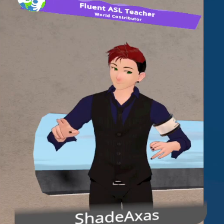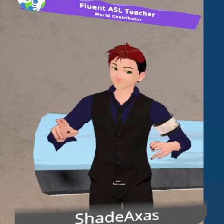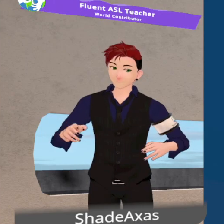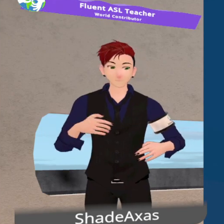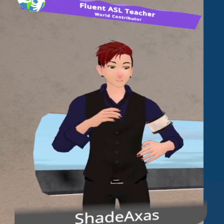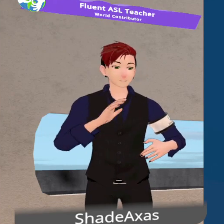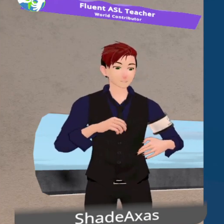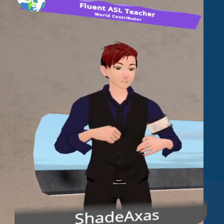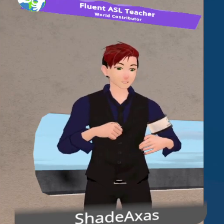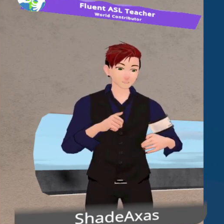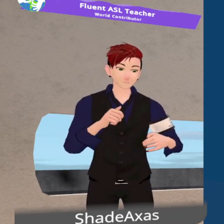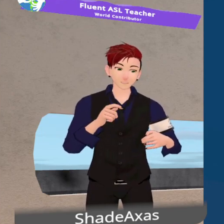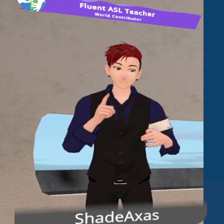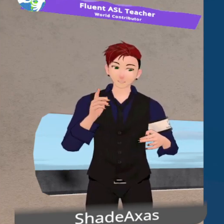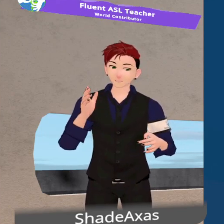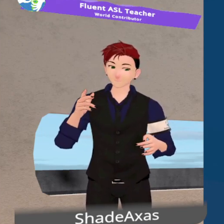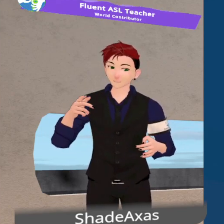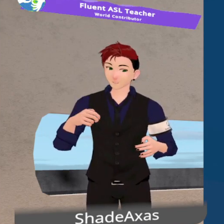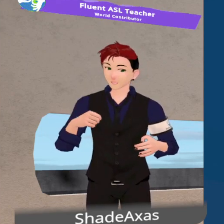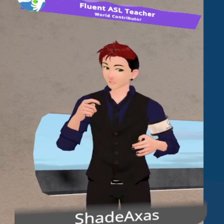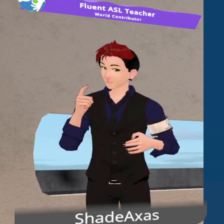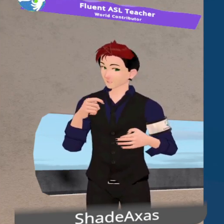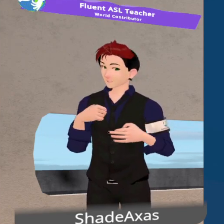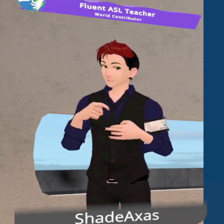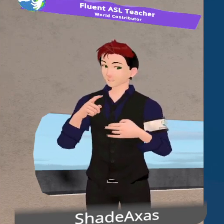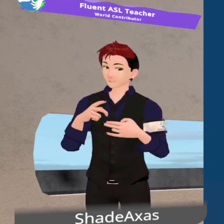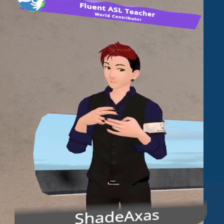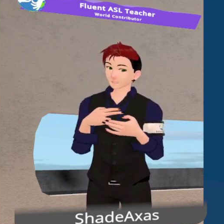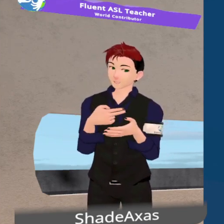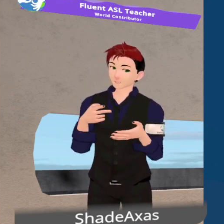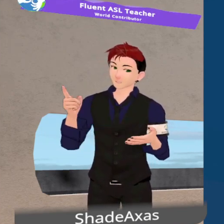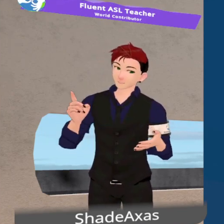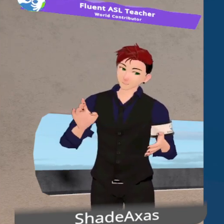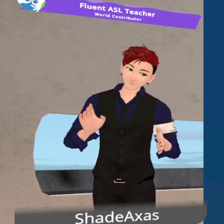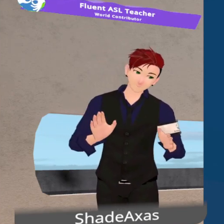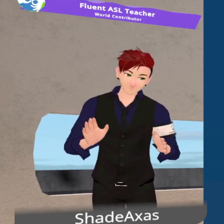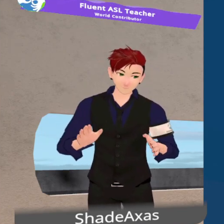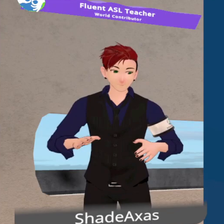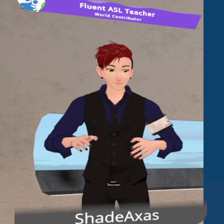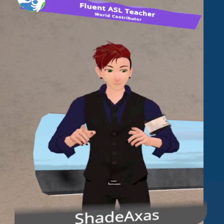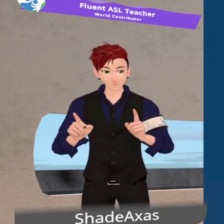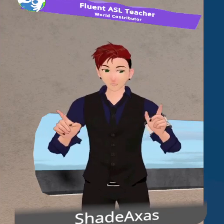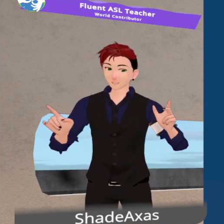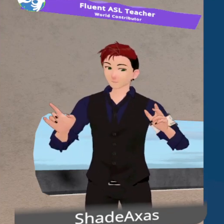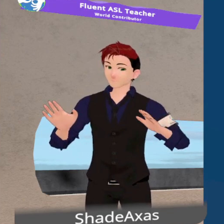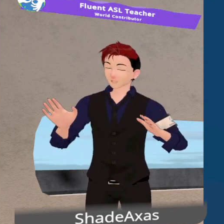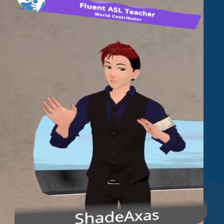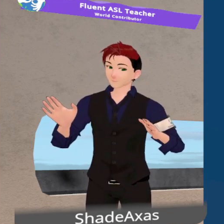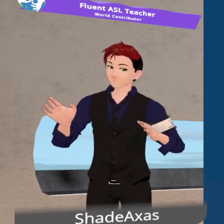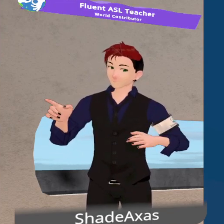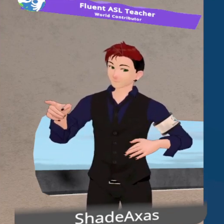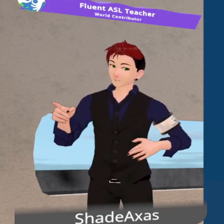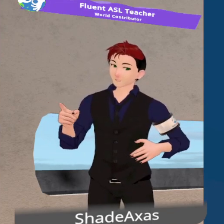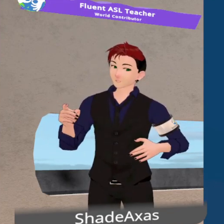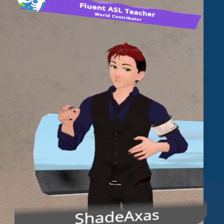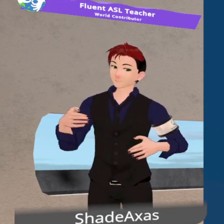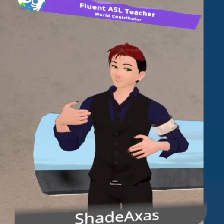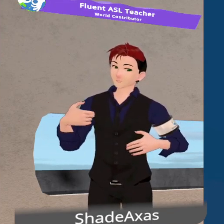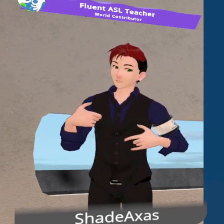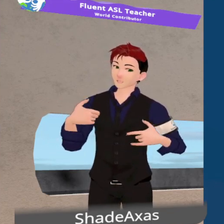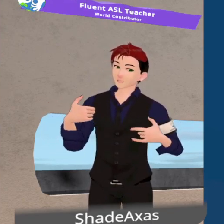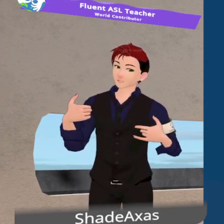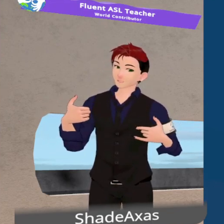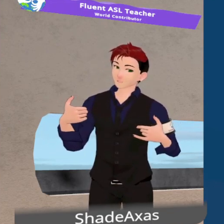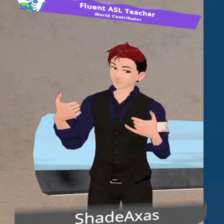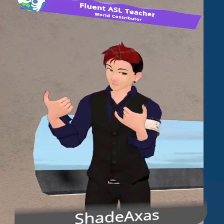I'm saying that like it's like been a while. I literally just got an Index like a week ago. But